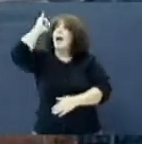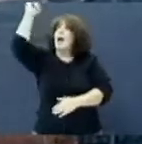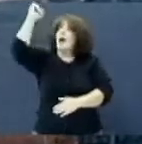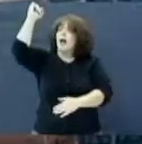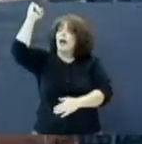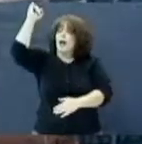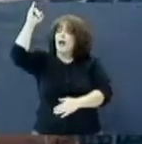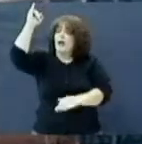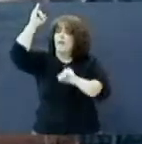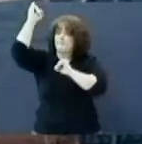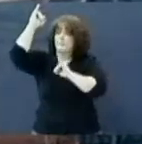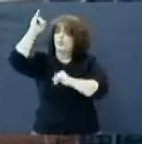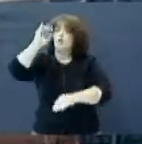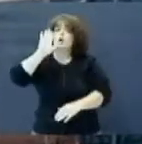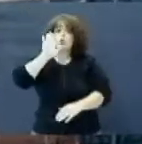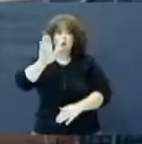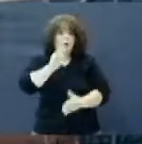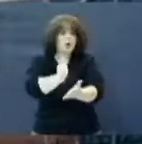Whew.